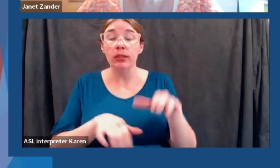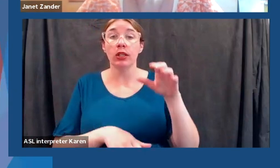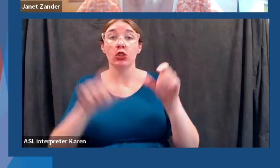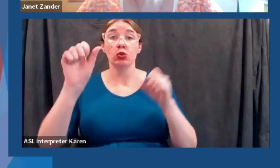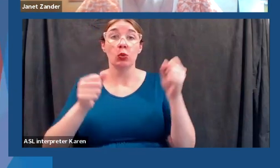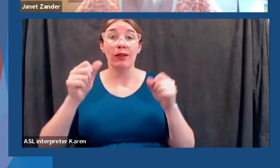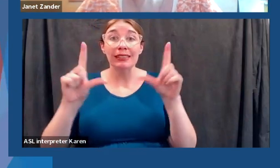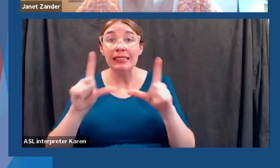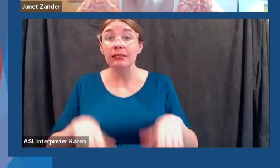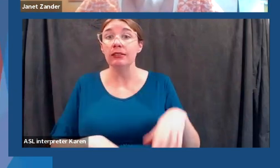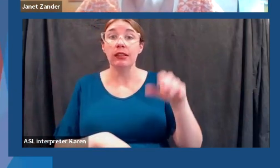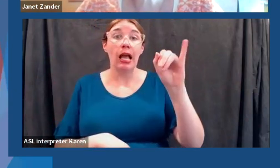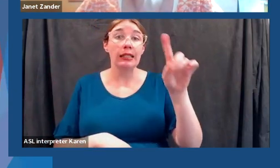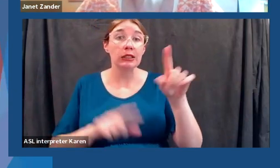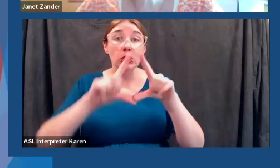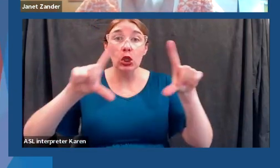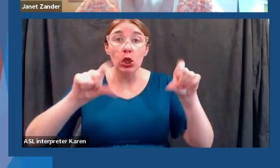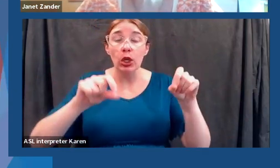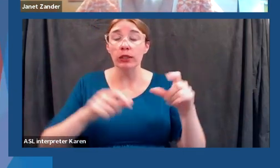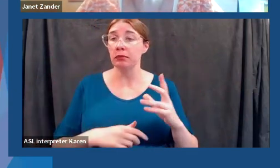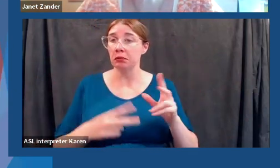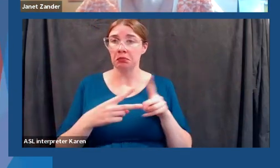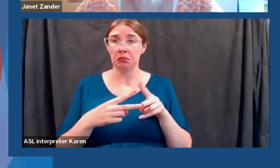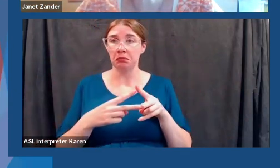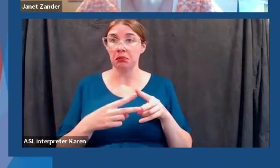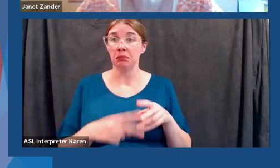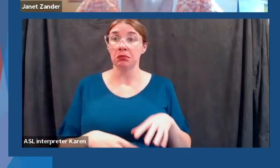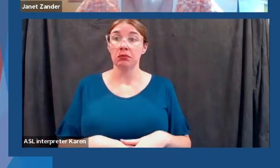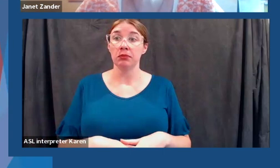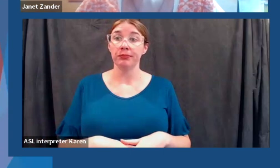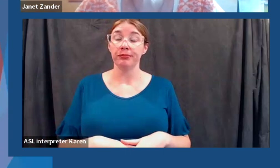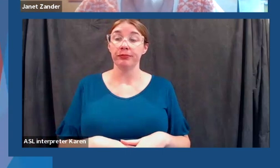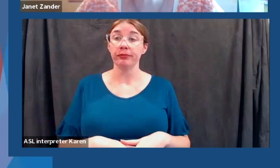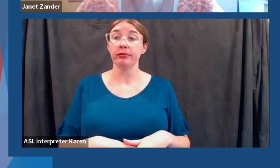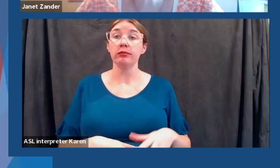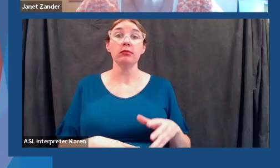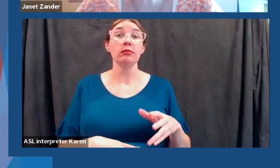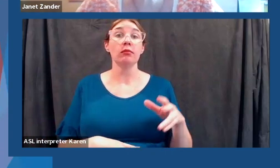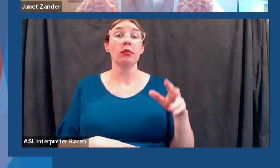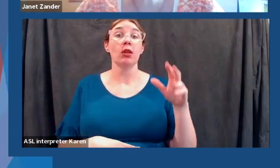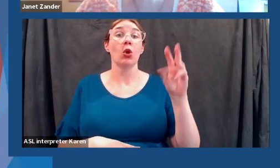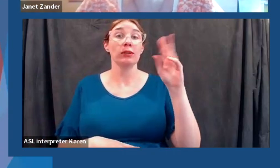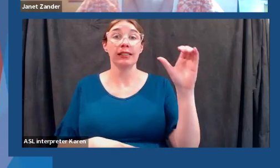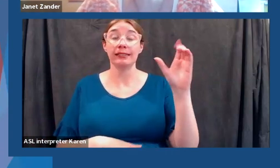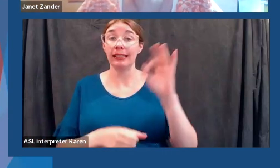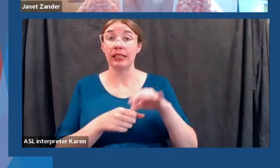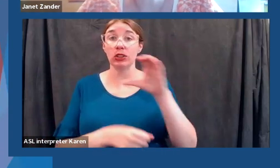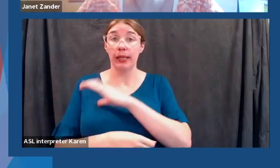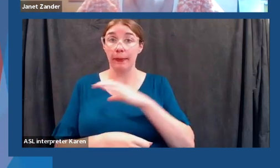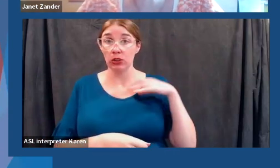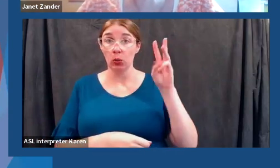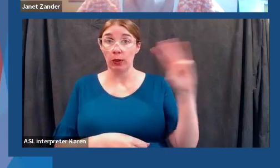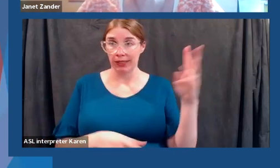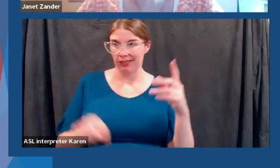card. If they're registering using the form that's available on the Wisconsin Elections Commission website, that's linked here on